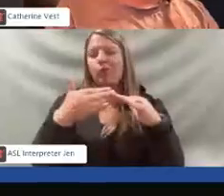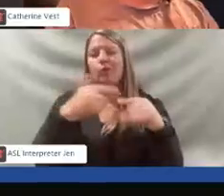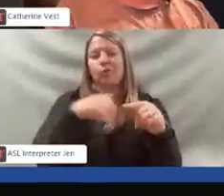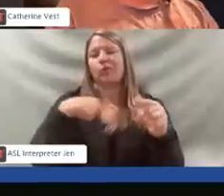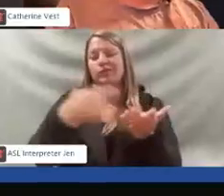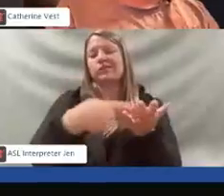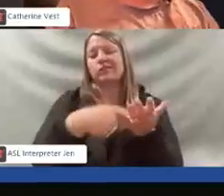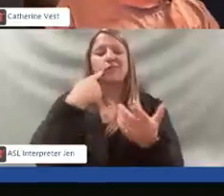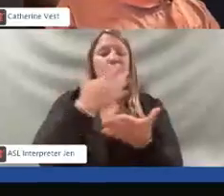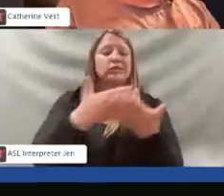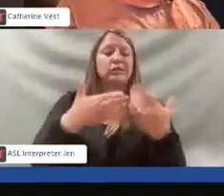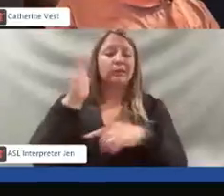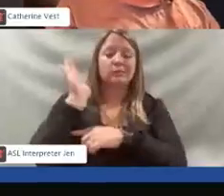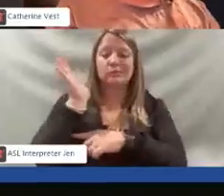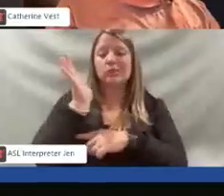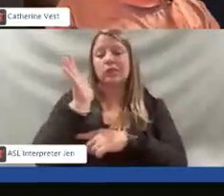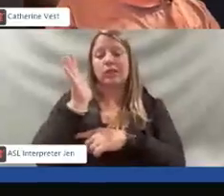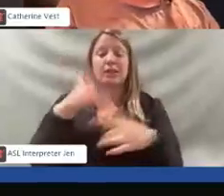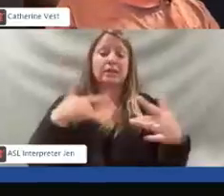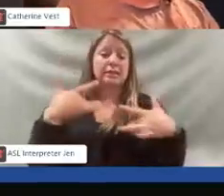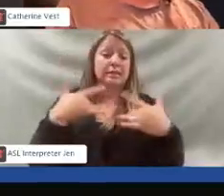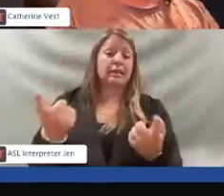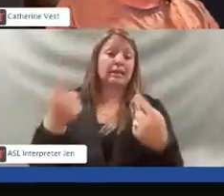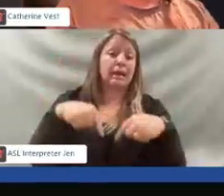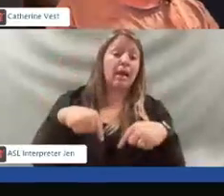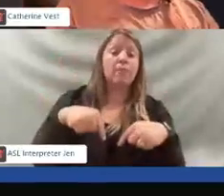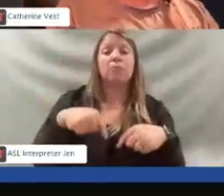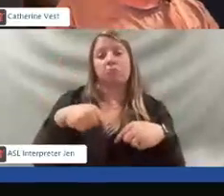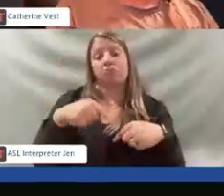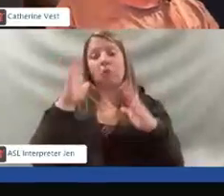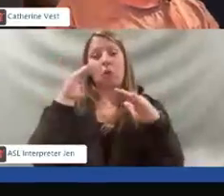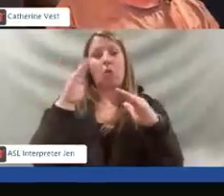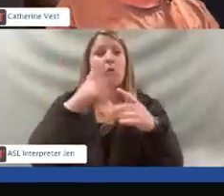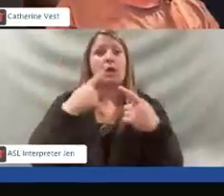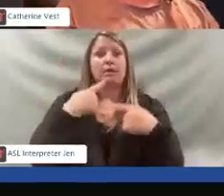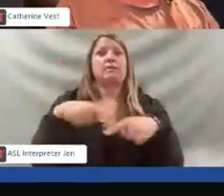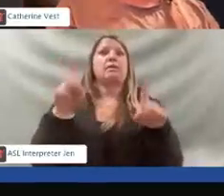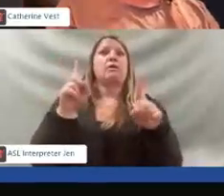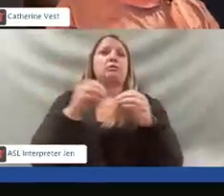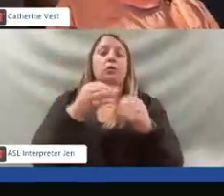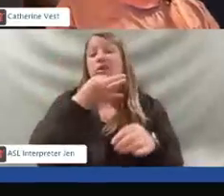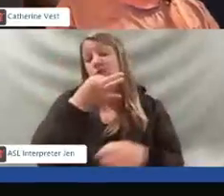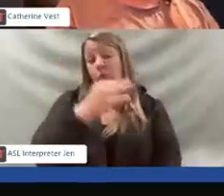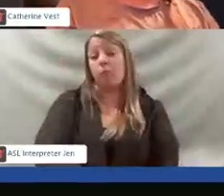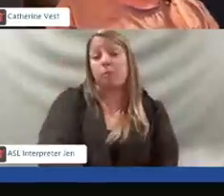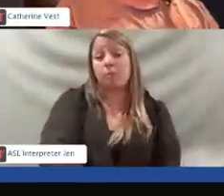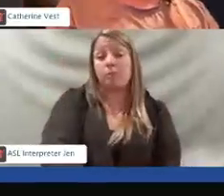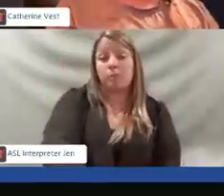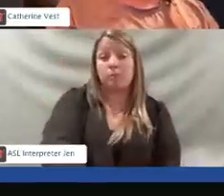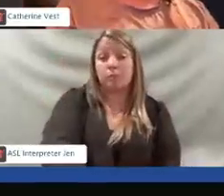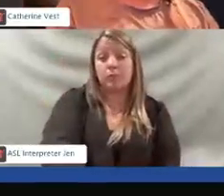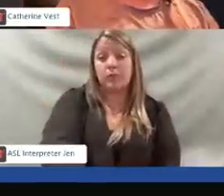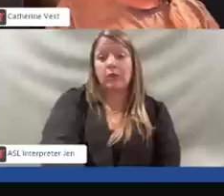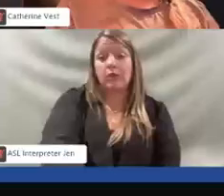of different potential speakers that we're excited to have, and we're hopefully going to be announcing more on that soon. So look for